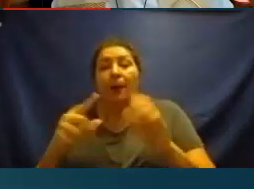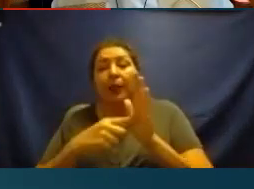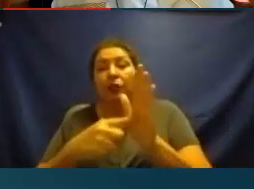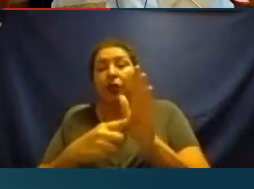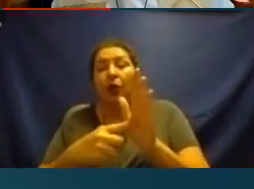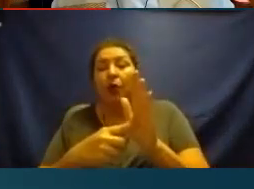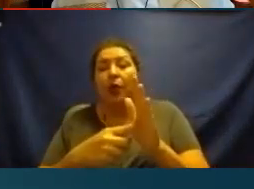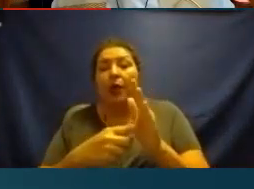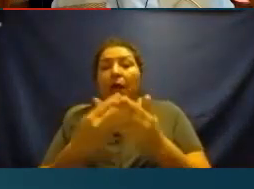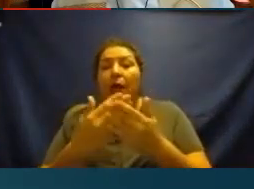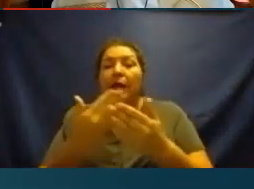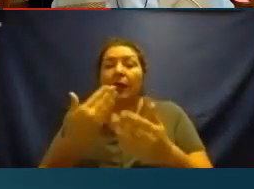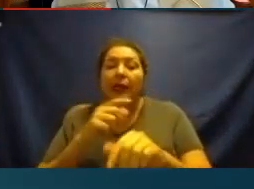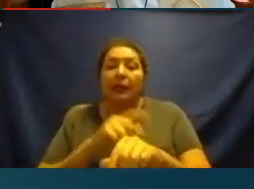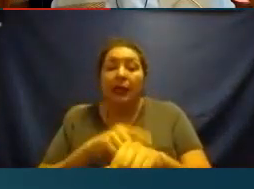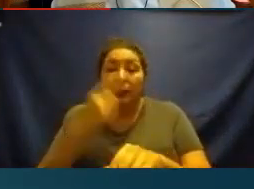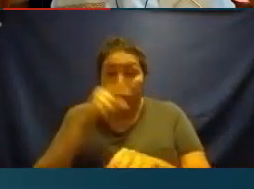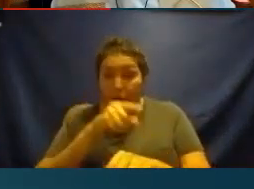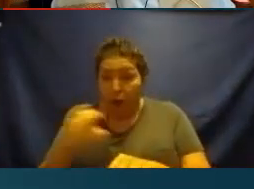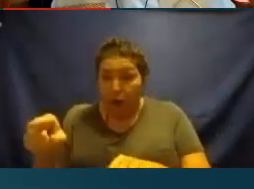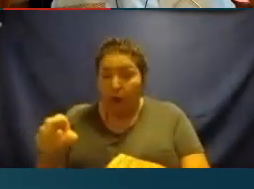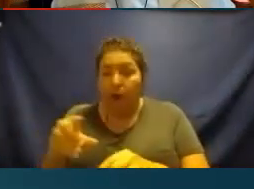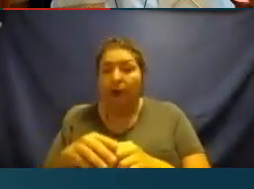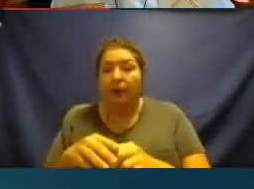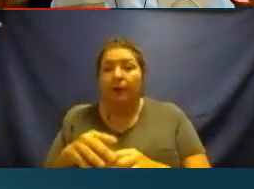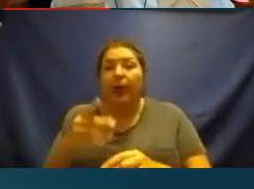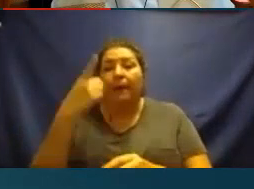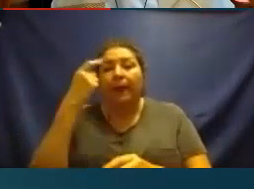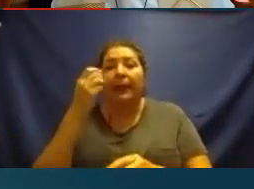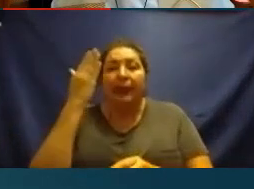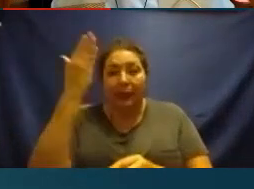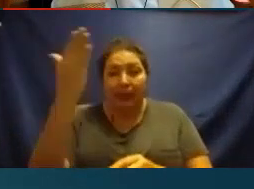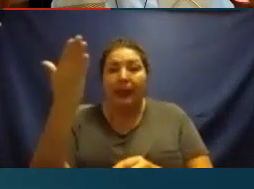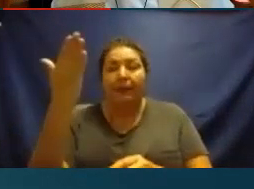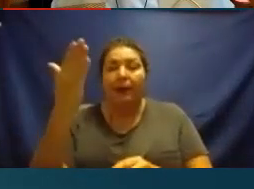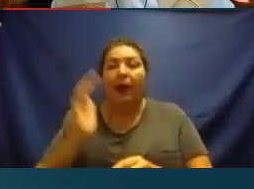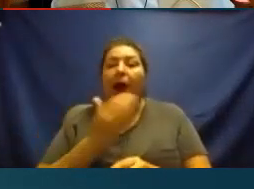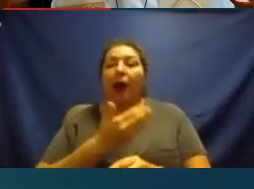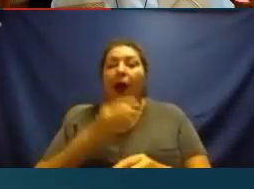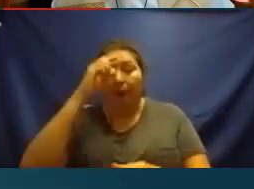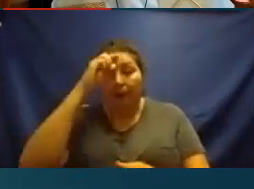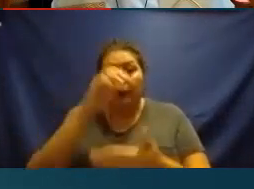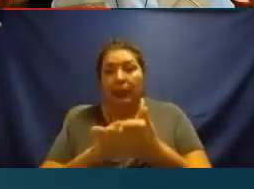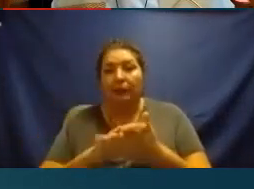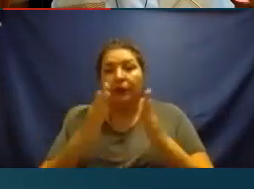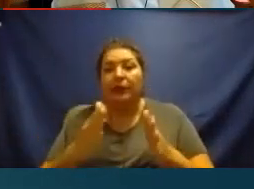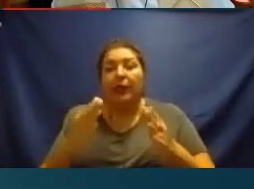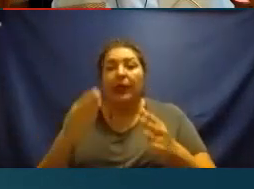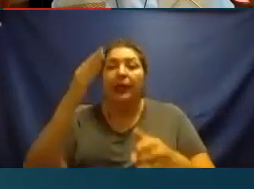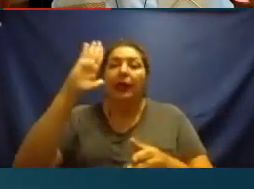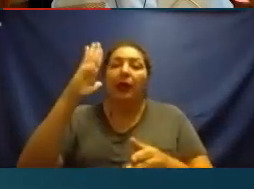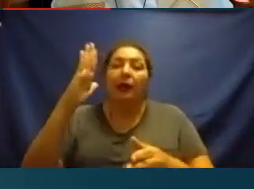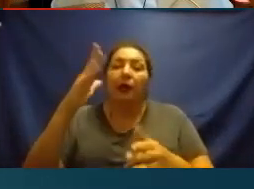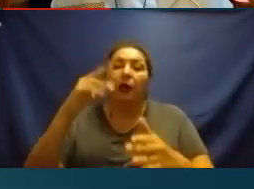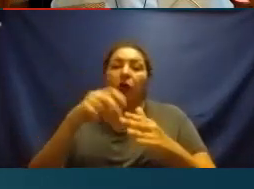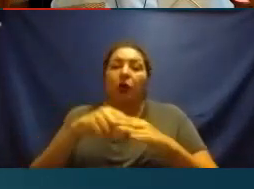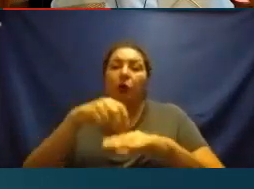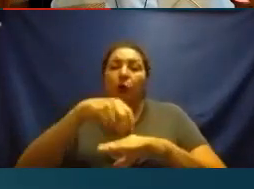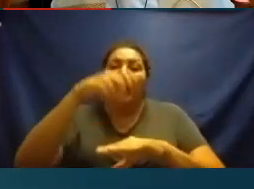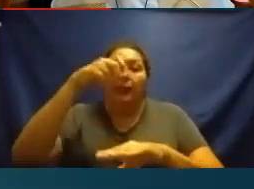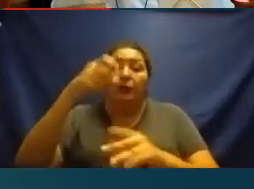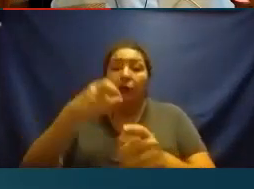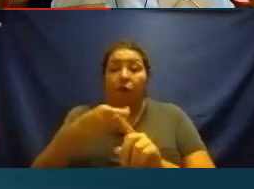last times for your sake, who through him are believers in God, who raised from him from the dead